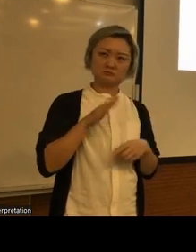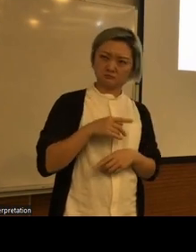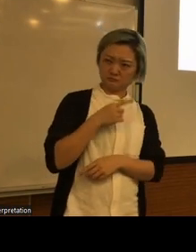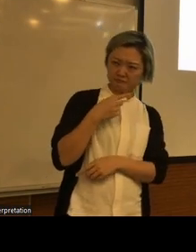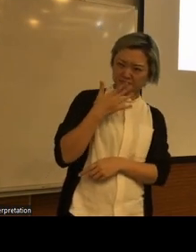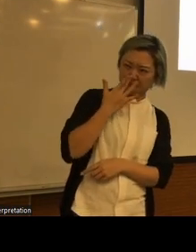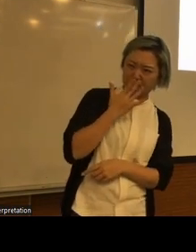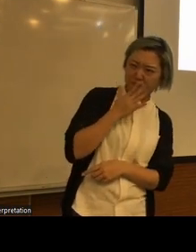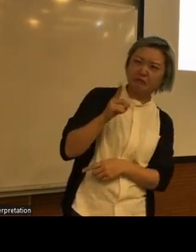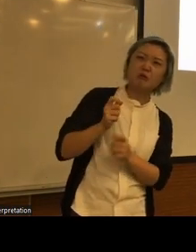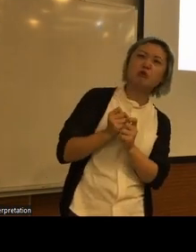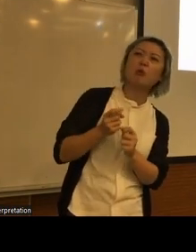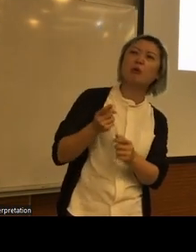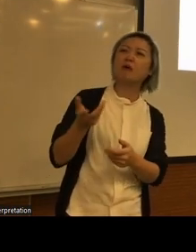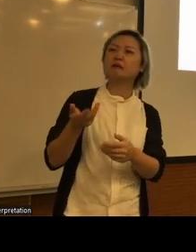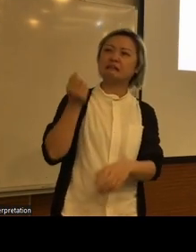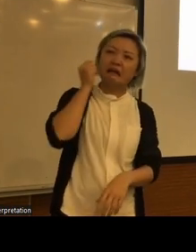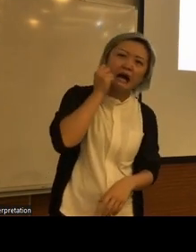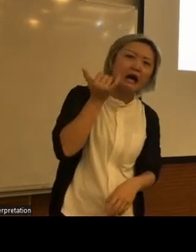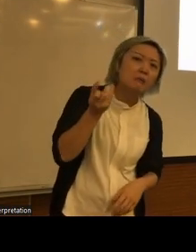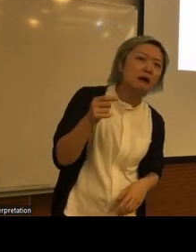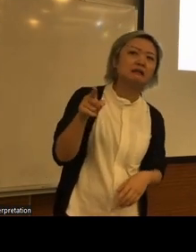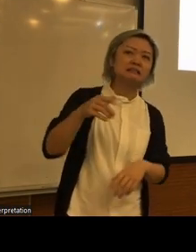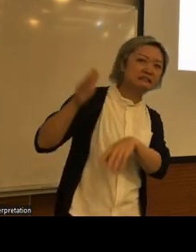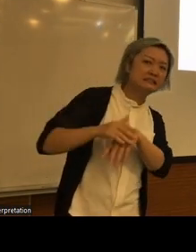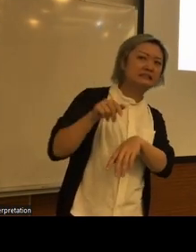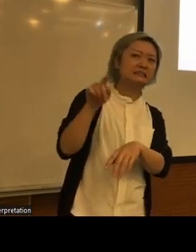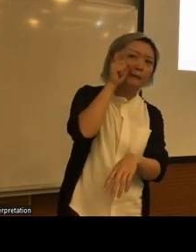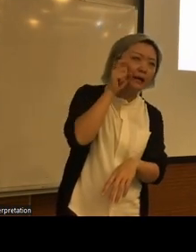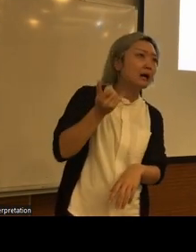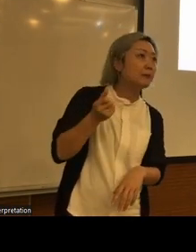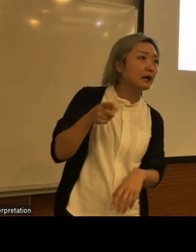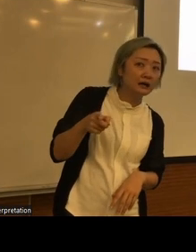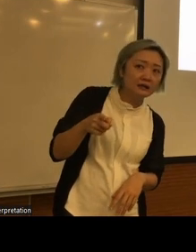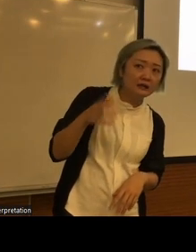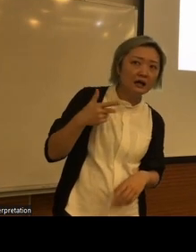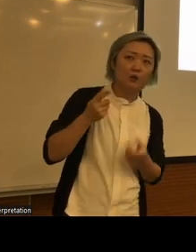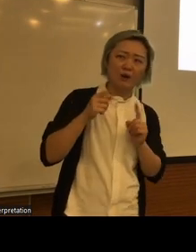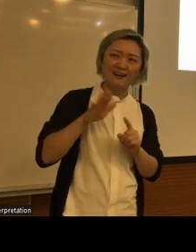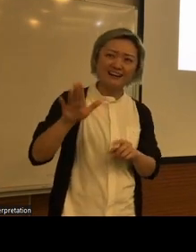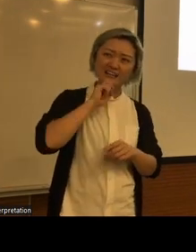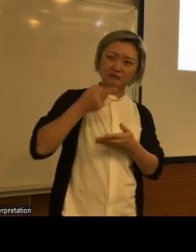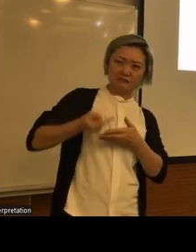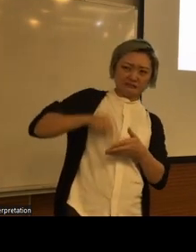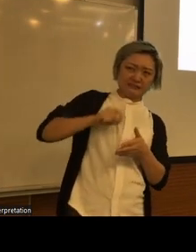it? It must be very difficult. Do they have a special talent? Do they have special